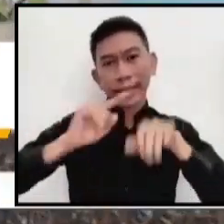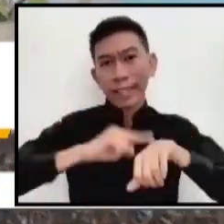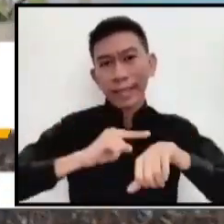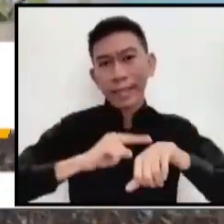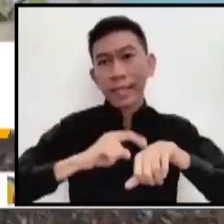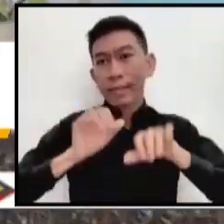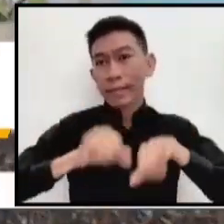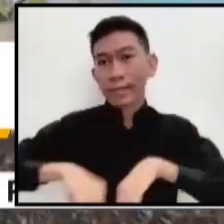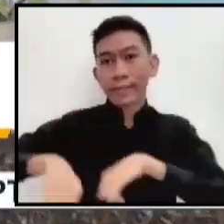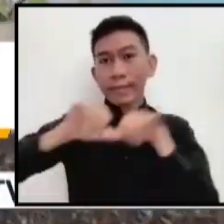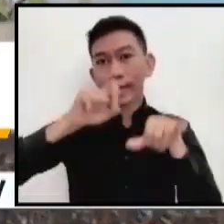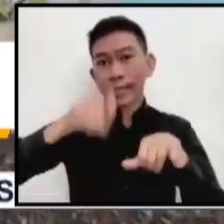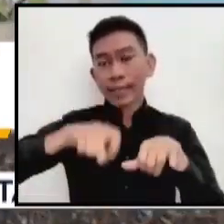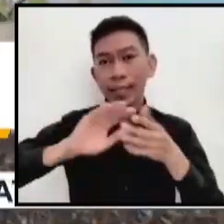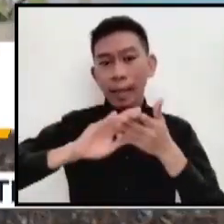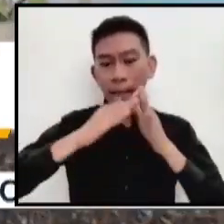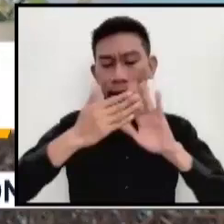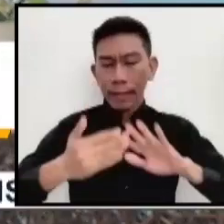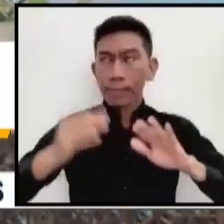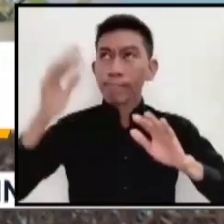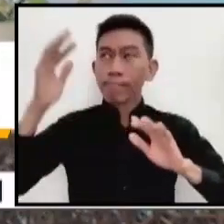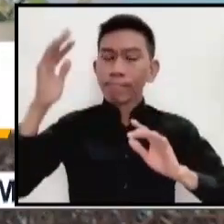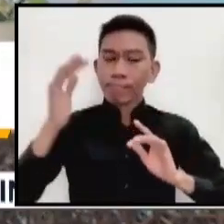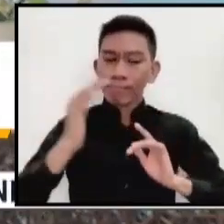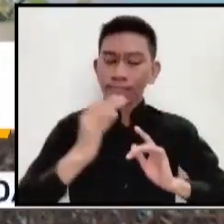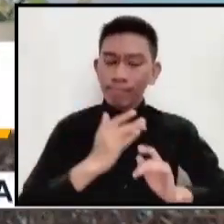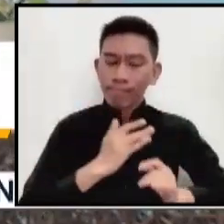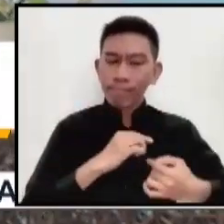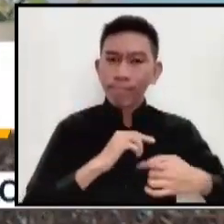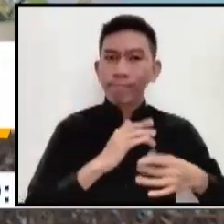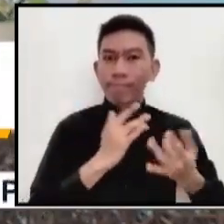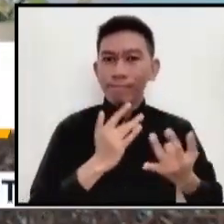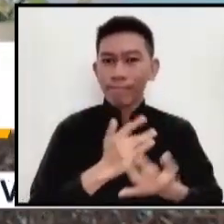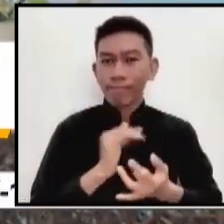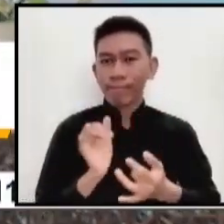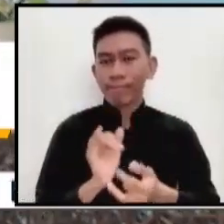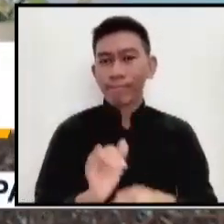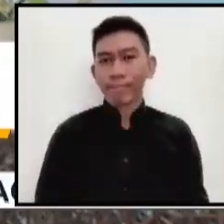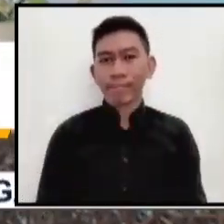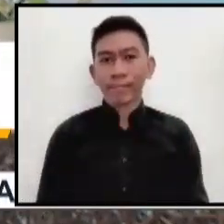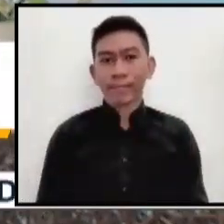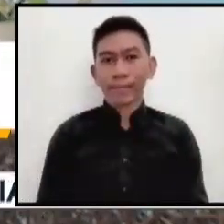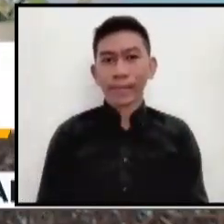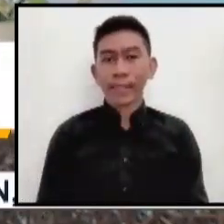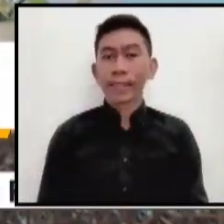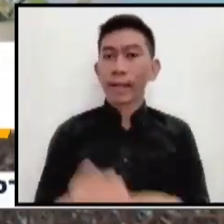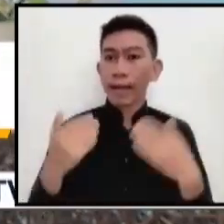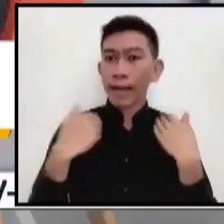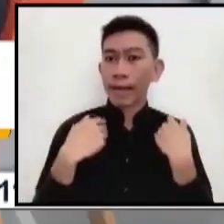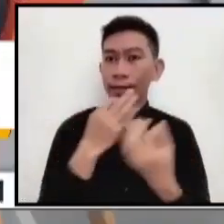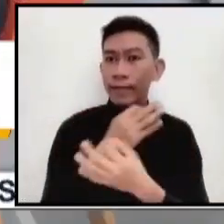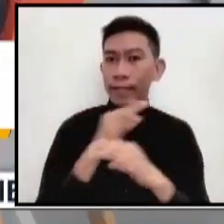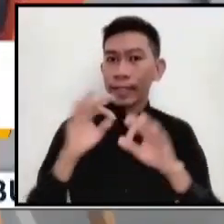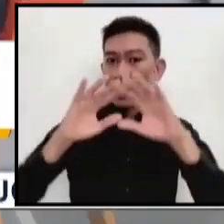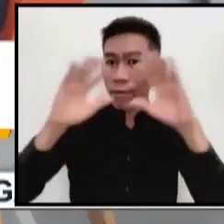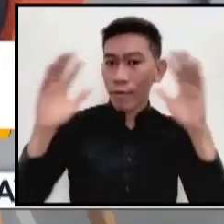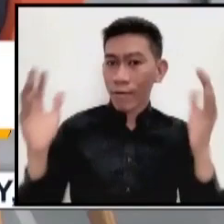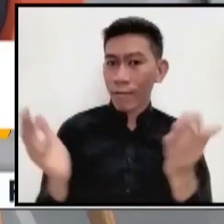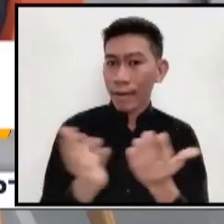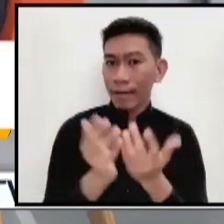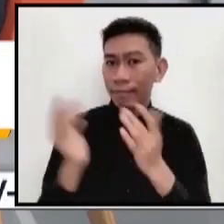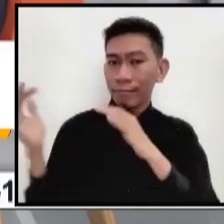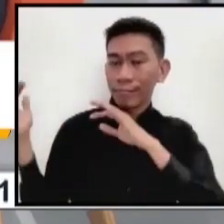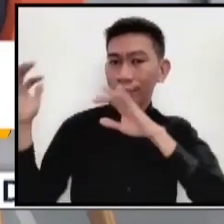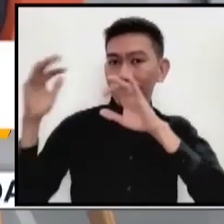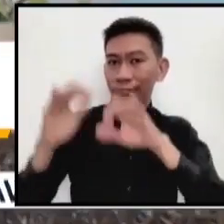yes, sa spiritual na buhay. Yes. Pero nagsagawa po kayo ng libreng Global Crusade sa mga syudad sa Pilipinas sa nakaraang dalawang taon. Yes.